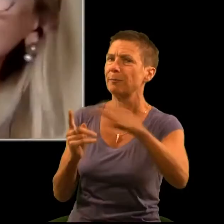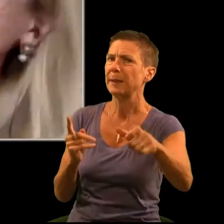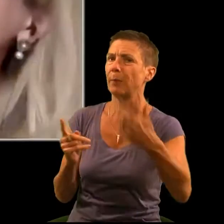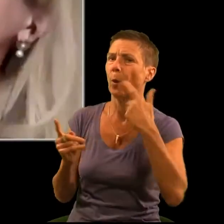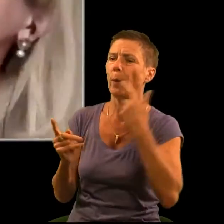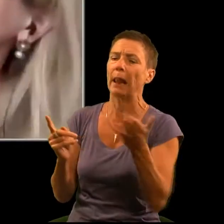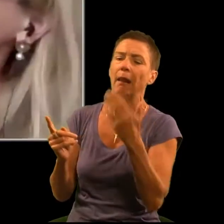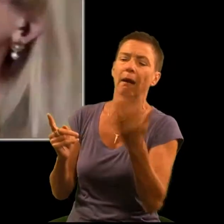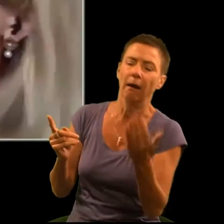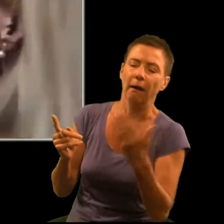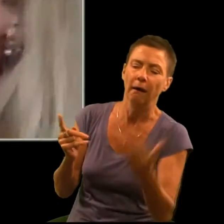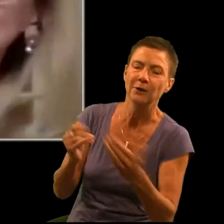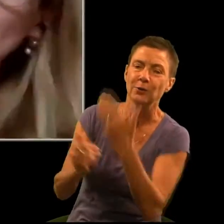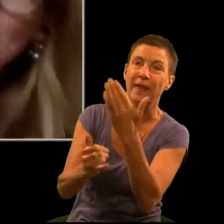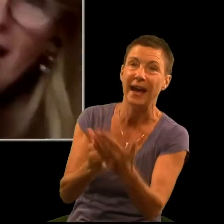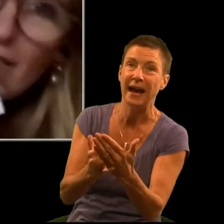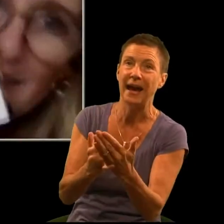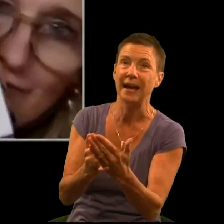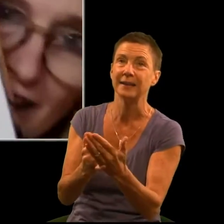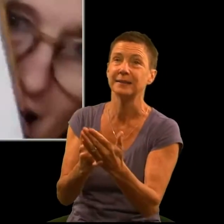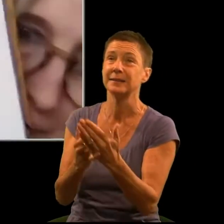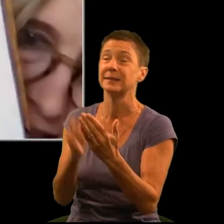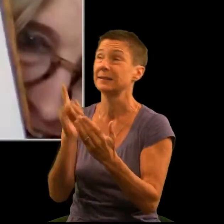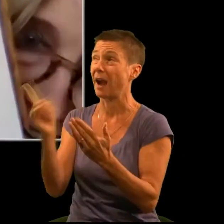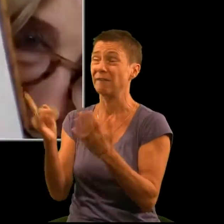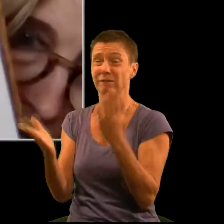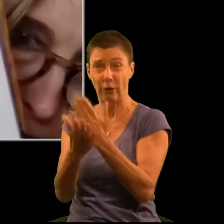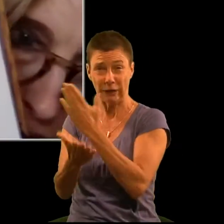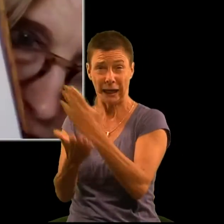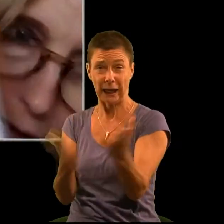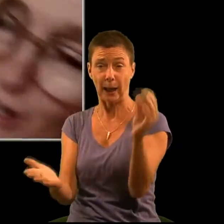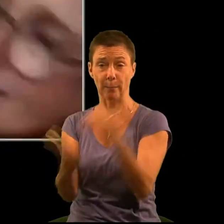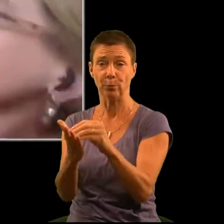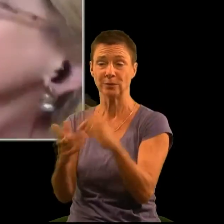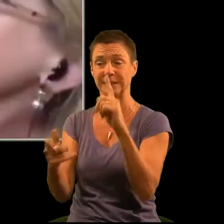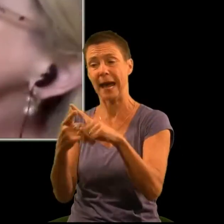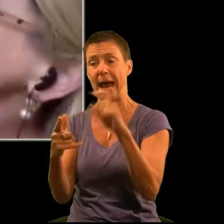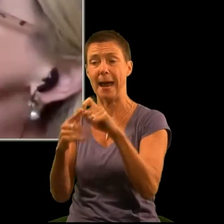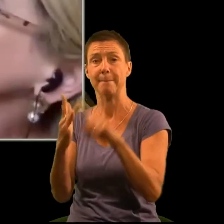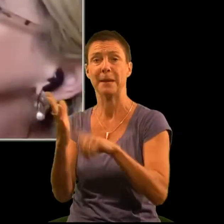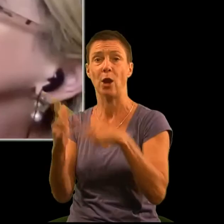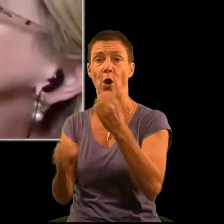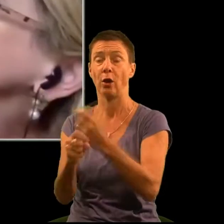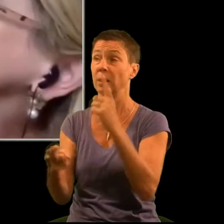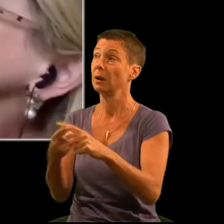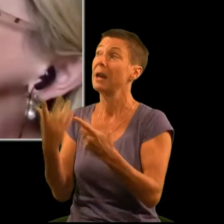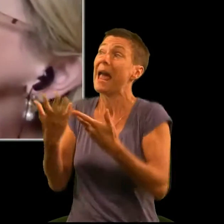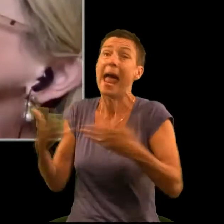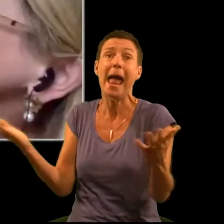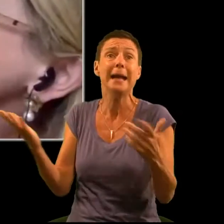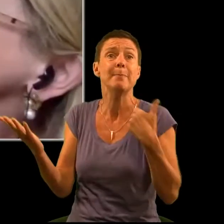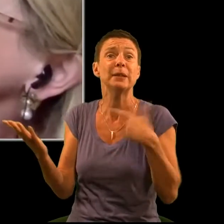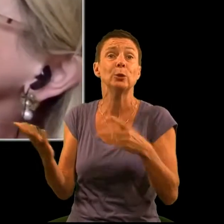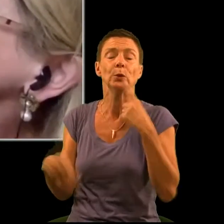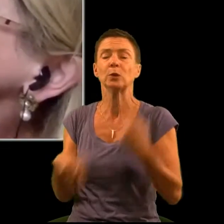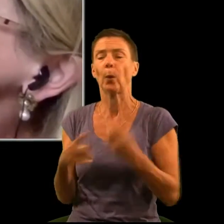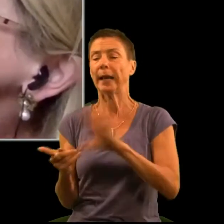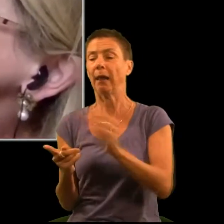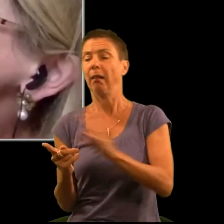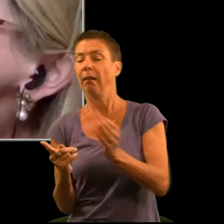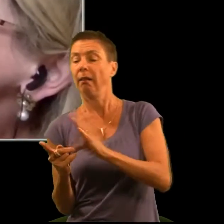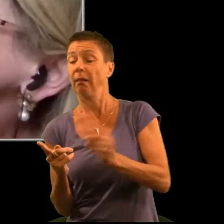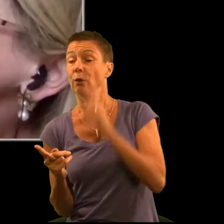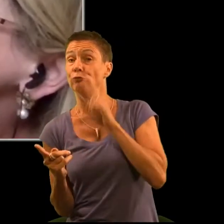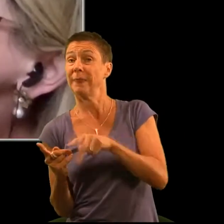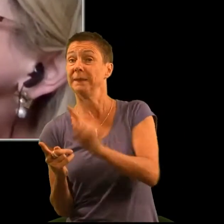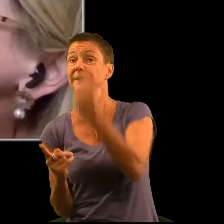skip to the end, I put very firmly epilogue. Anybody who has skipped to this epilogue before reading